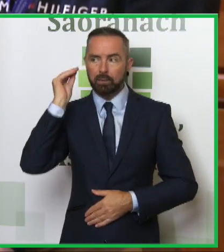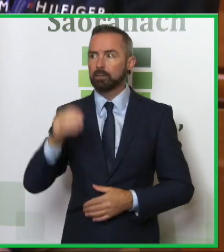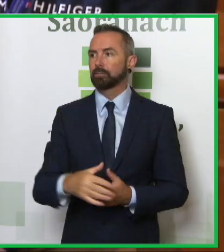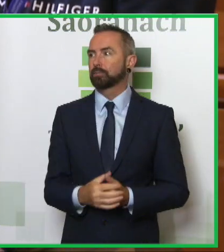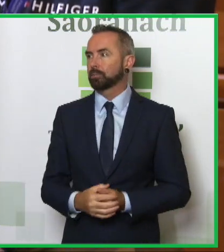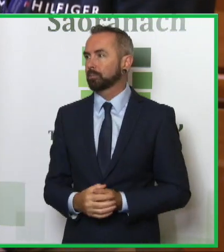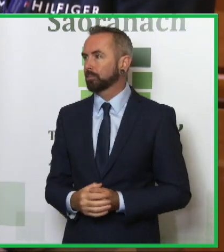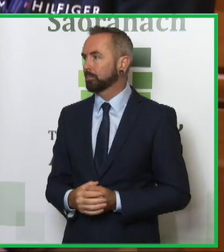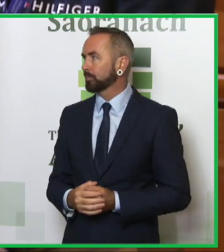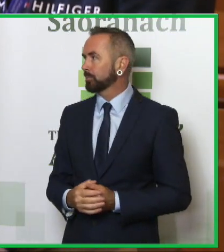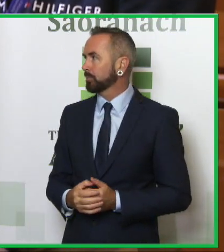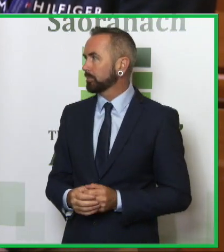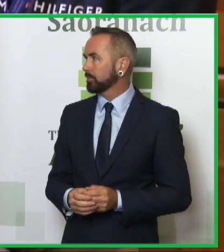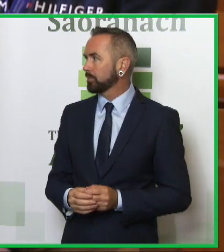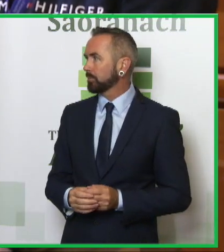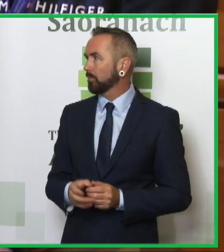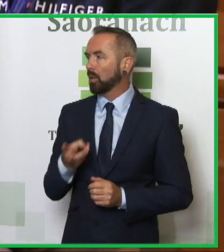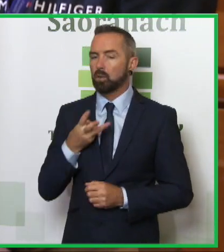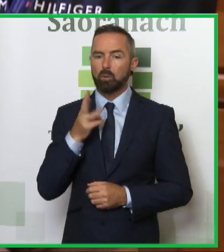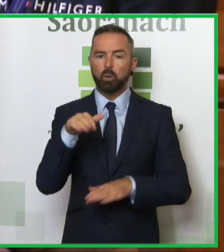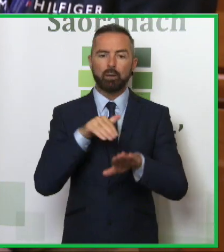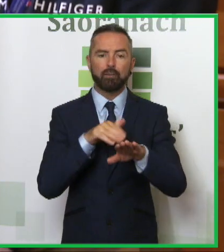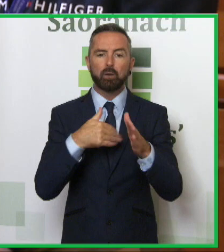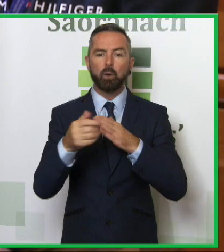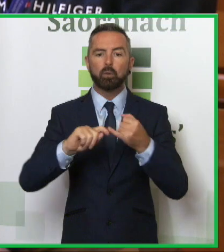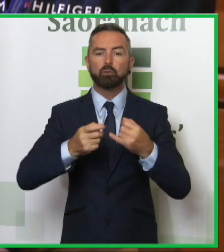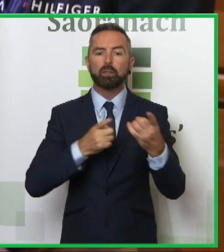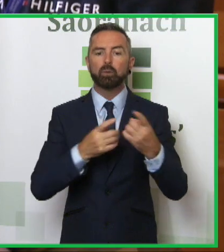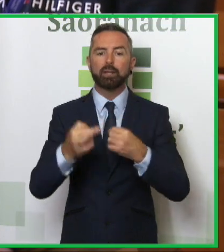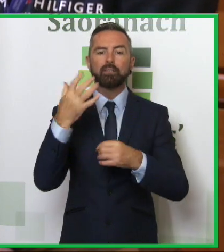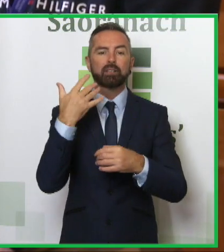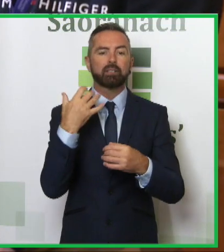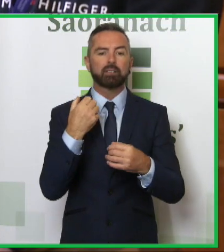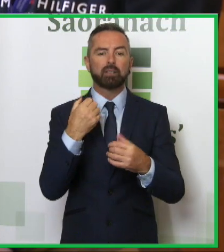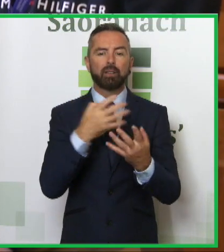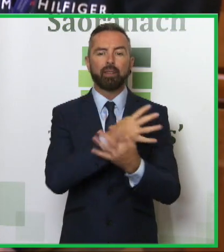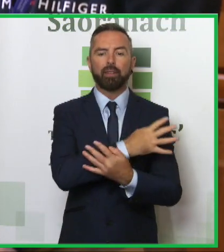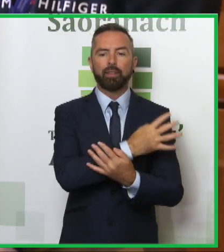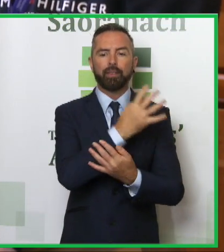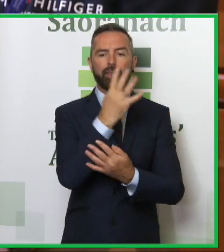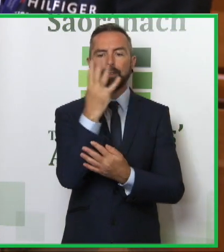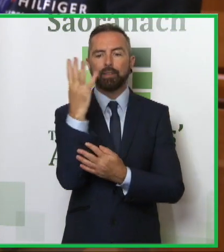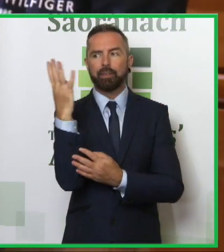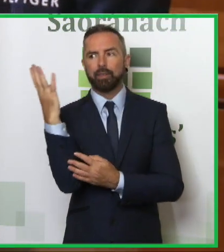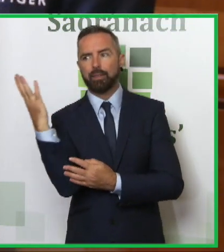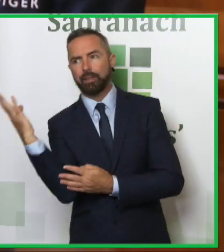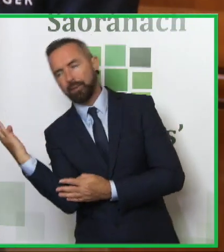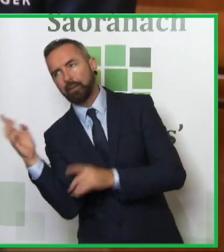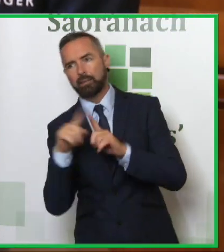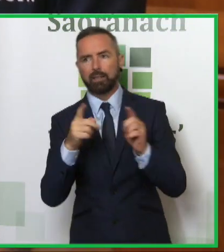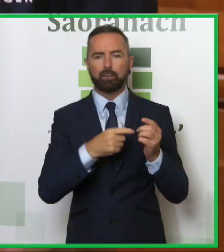dilute what we're trying to do if we end up having a spectrum of recommendations across all different